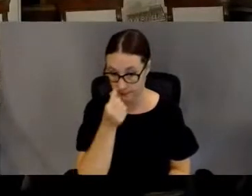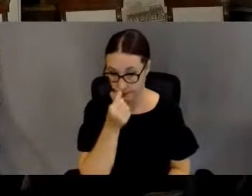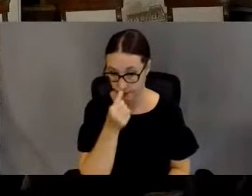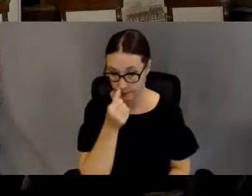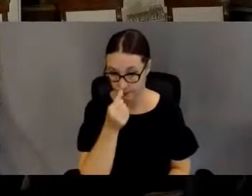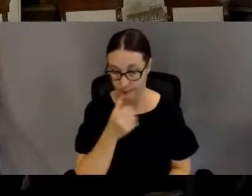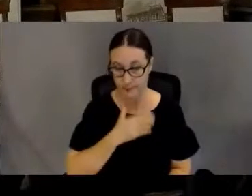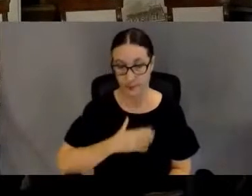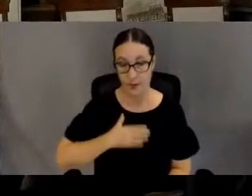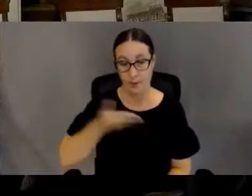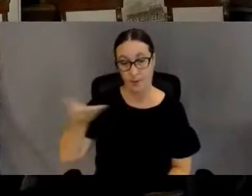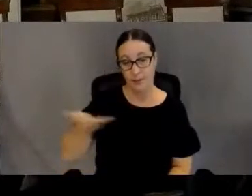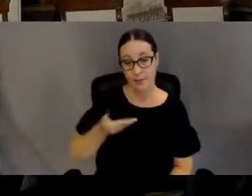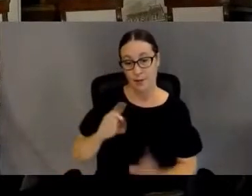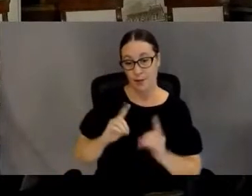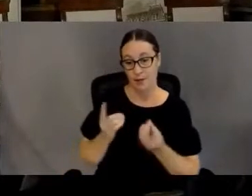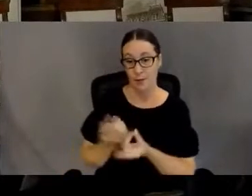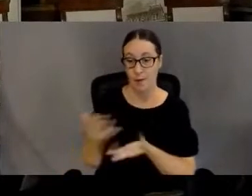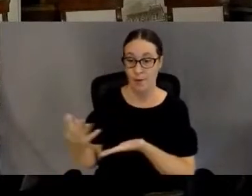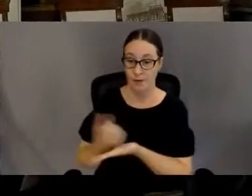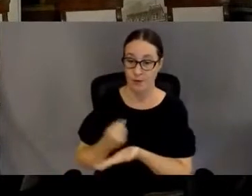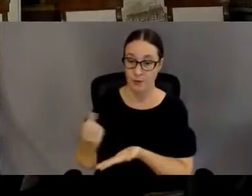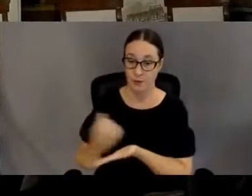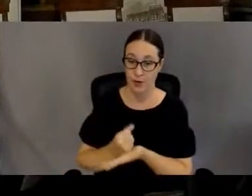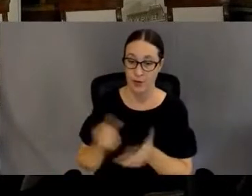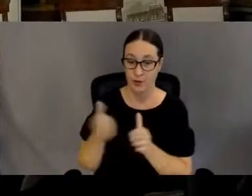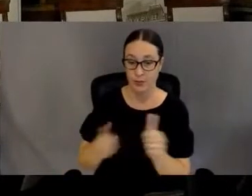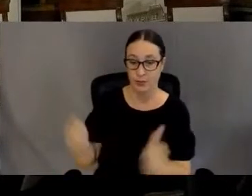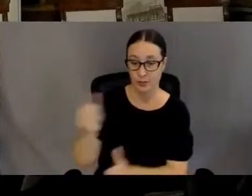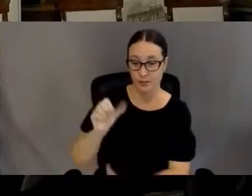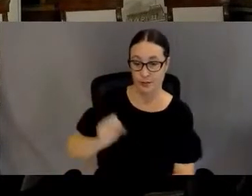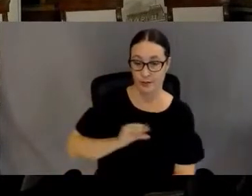Please welcome Department of the Treasury Chief of Staff,